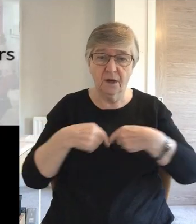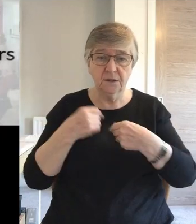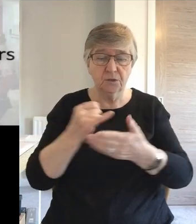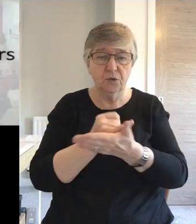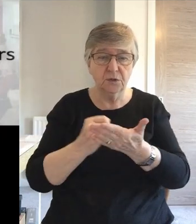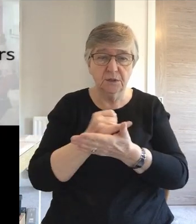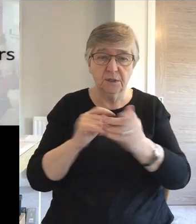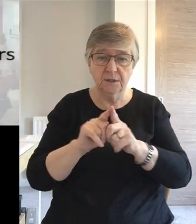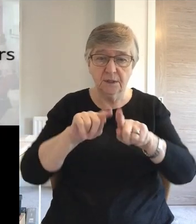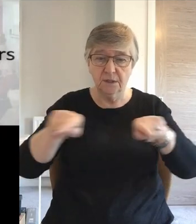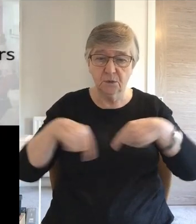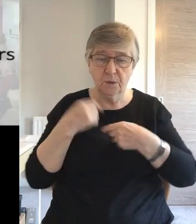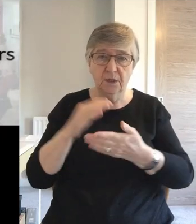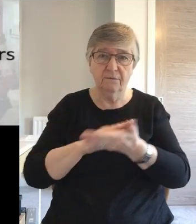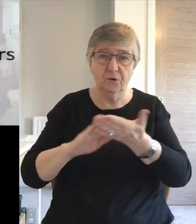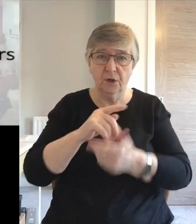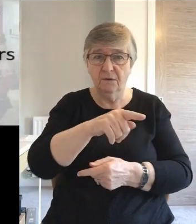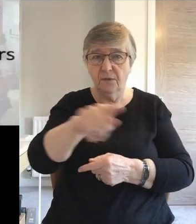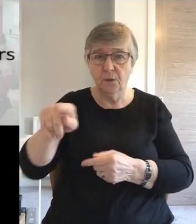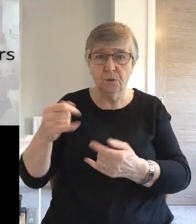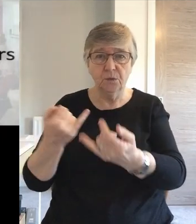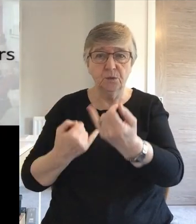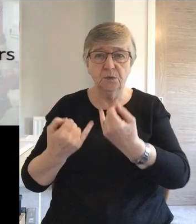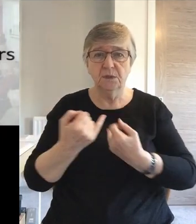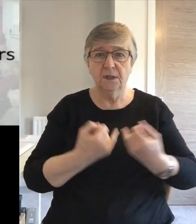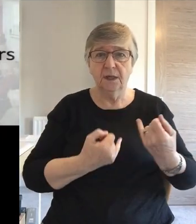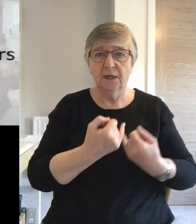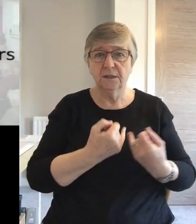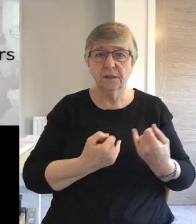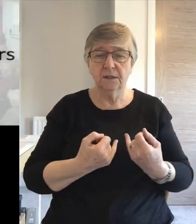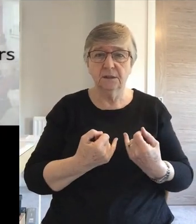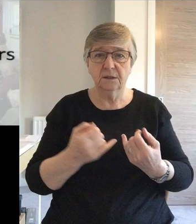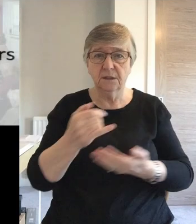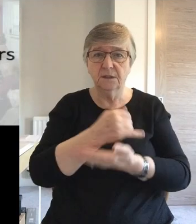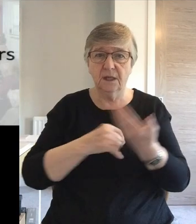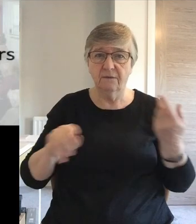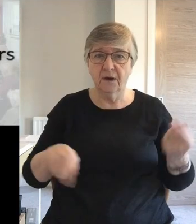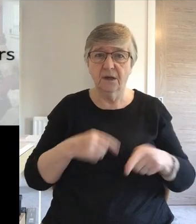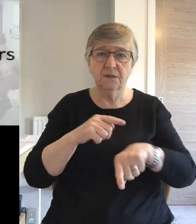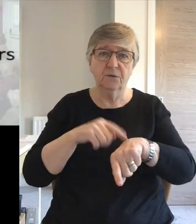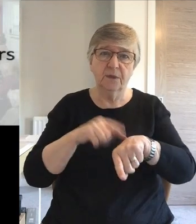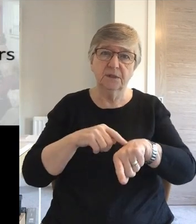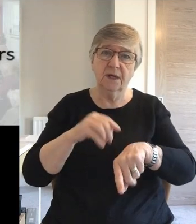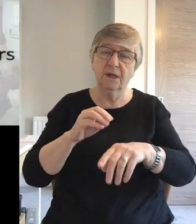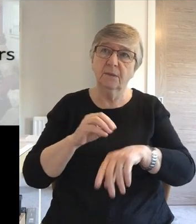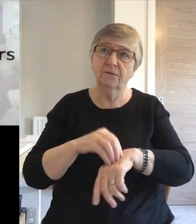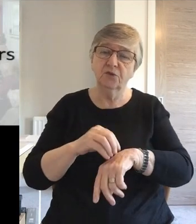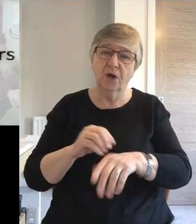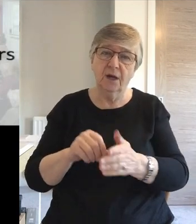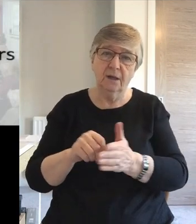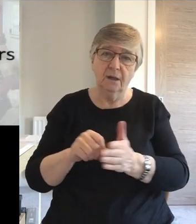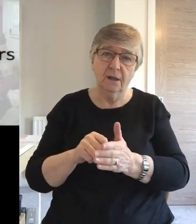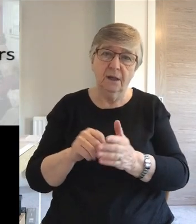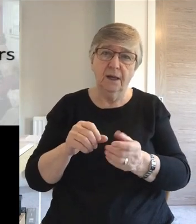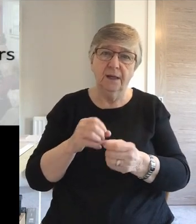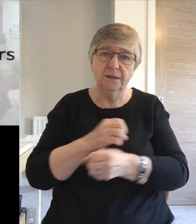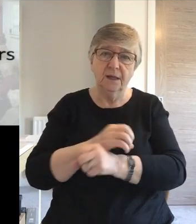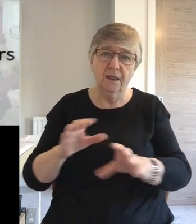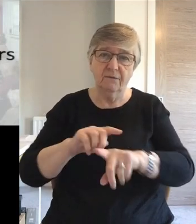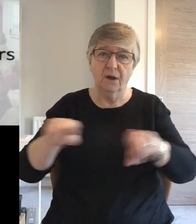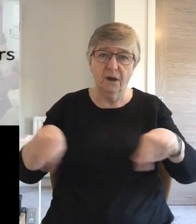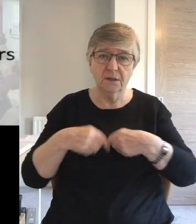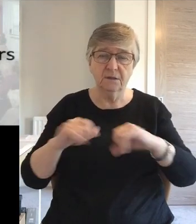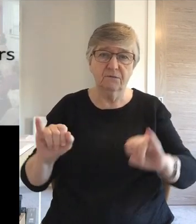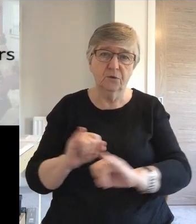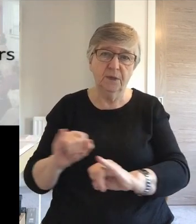Forgive us our sins, as we forgive those who sin against us. Save us from time and trial, and deliver